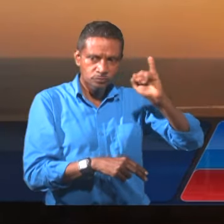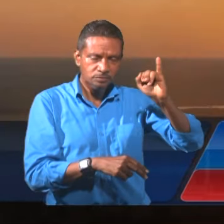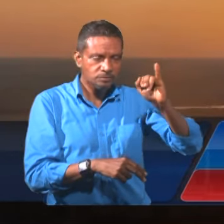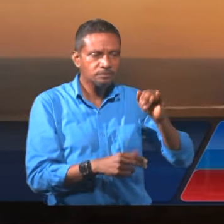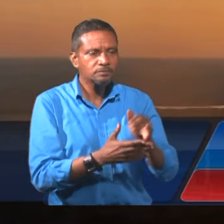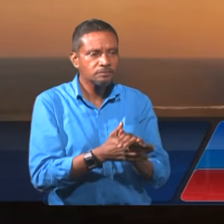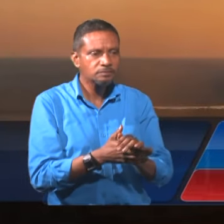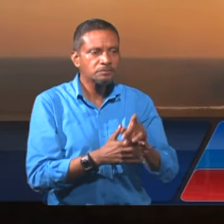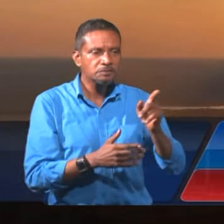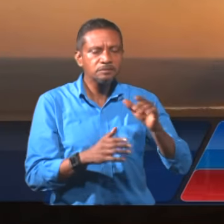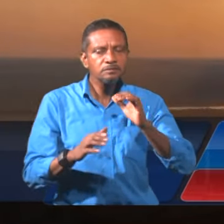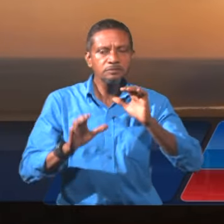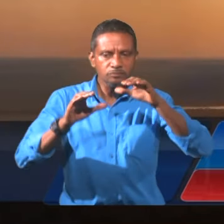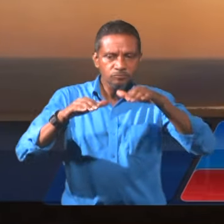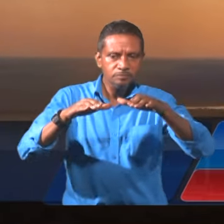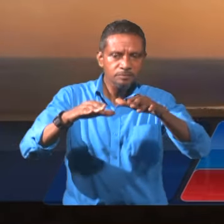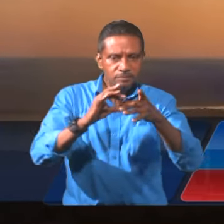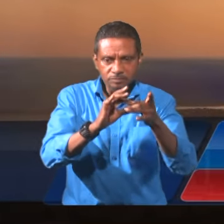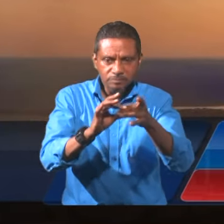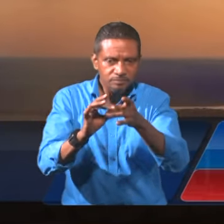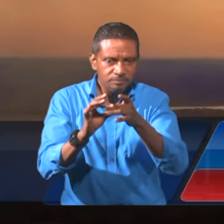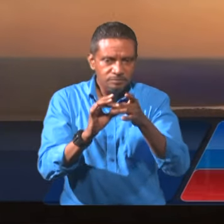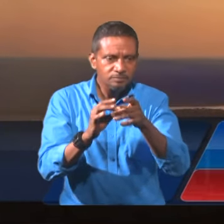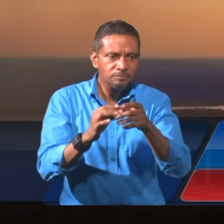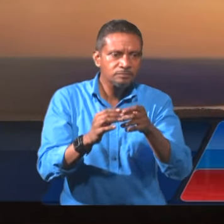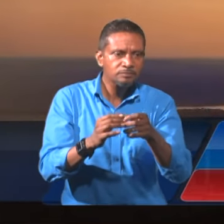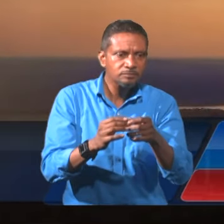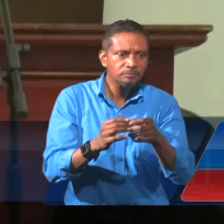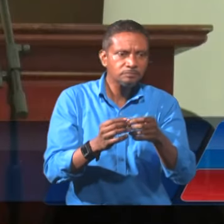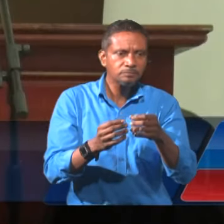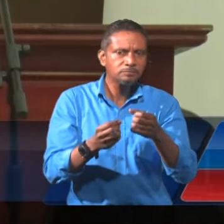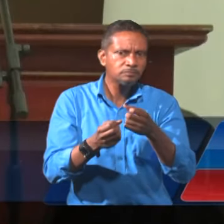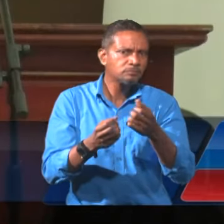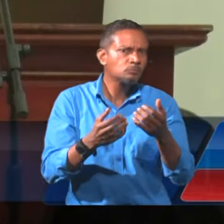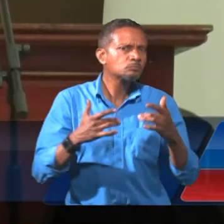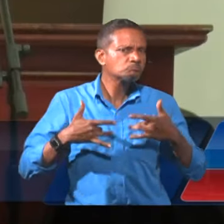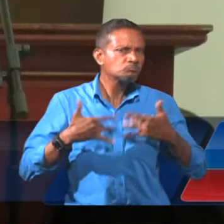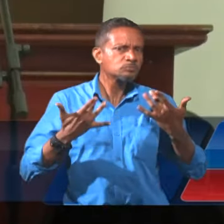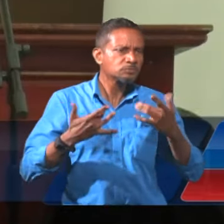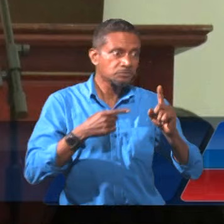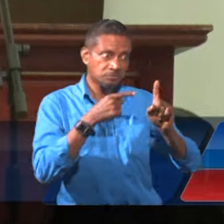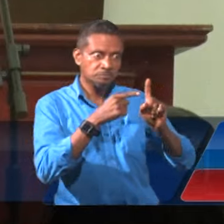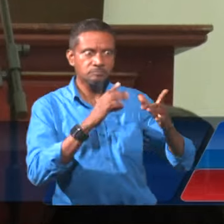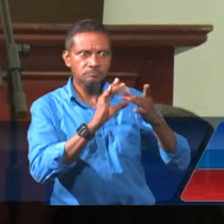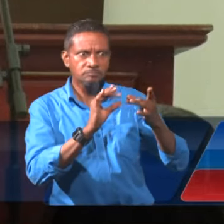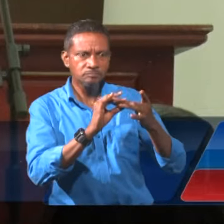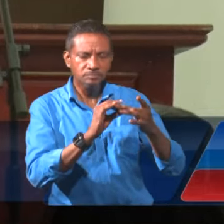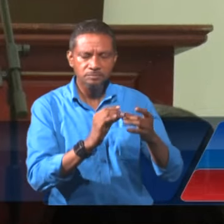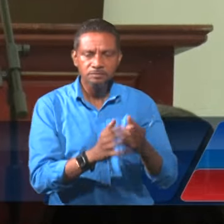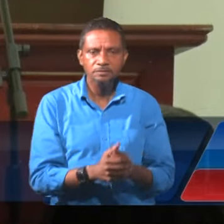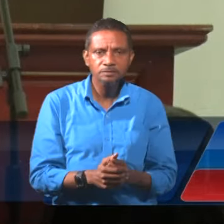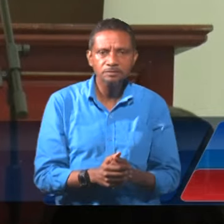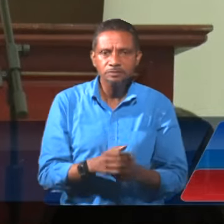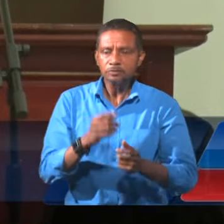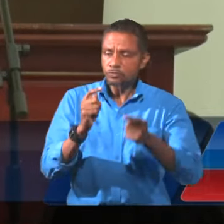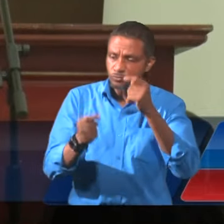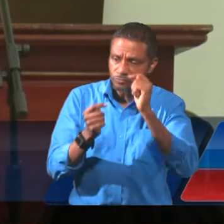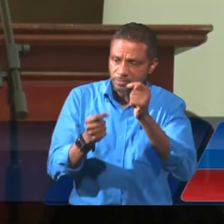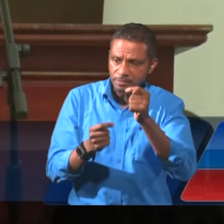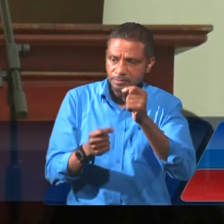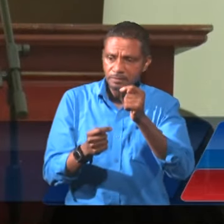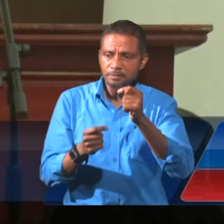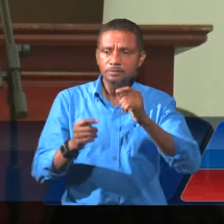extremely small percentage of greenhouse gases globally. But here it is. Yet, Trinidad,